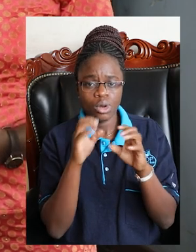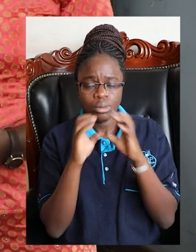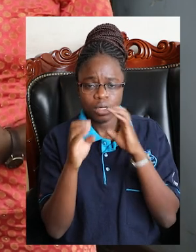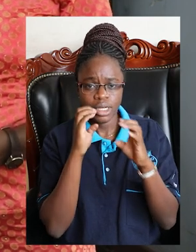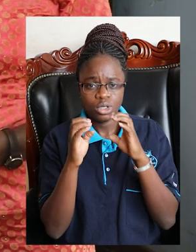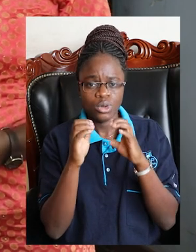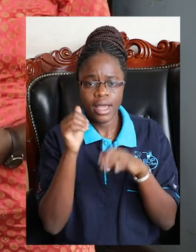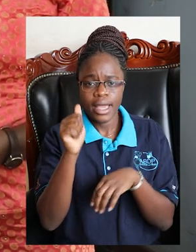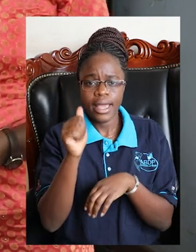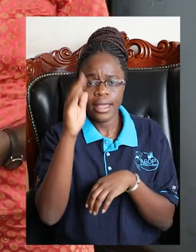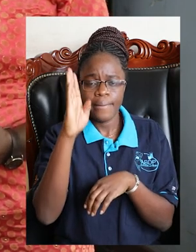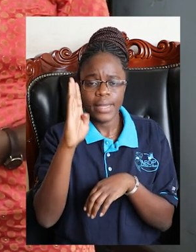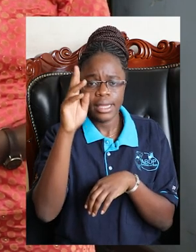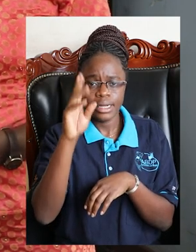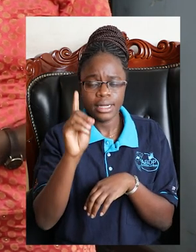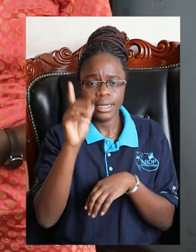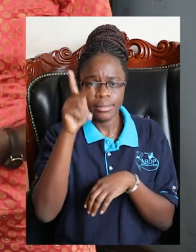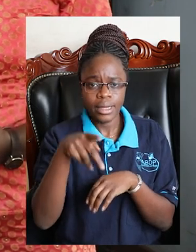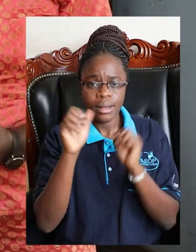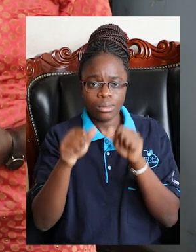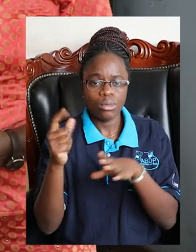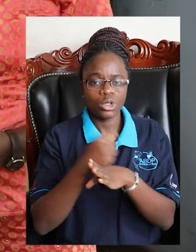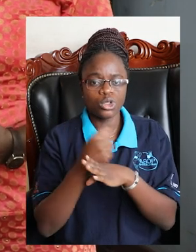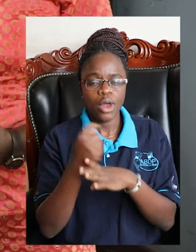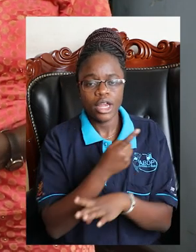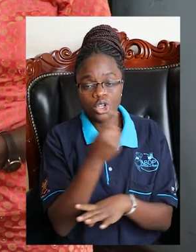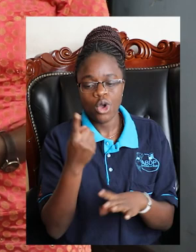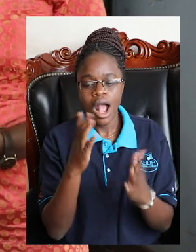Aquaculture Business Development Program, that you